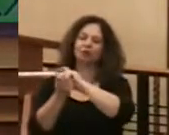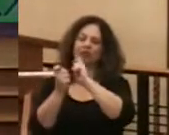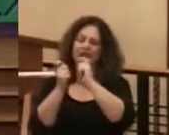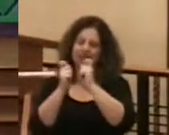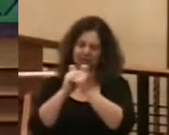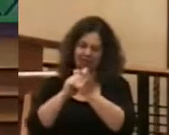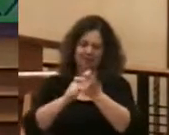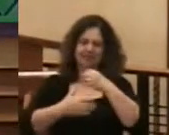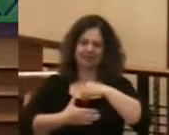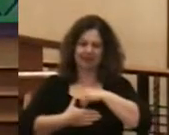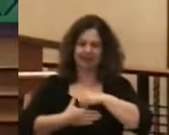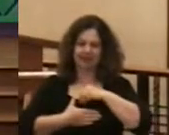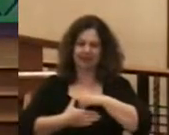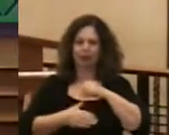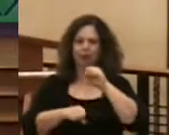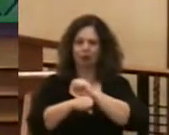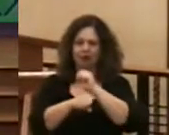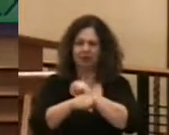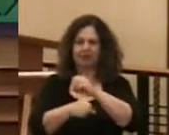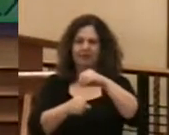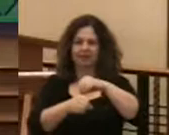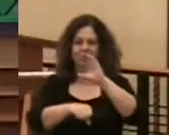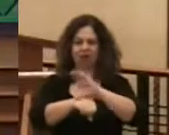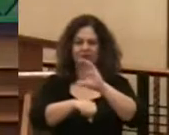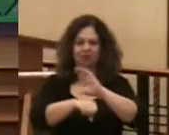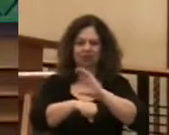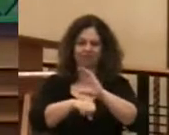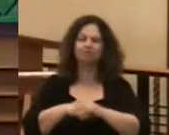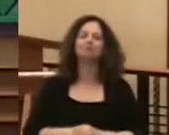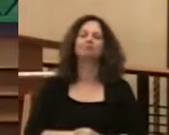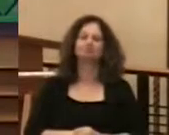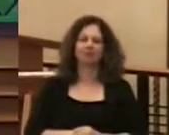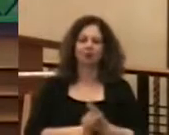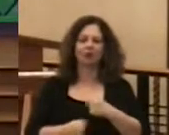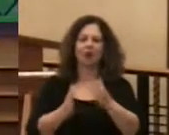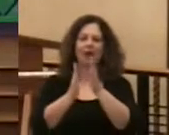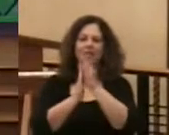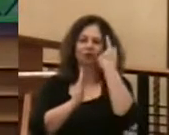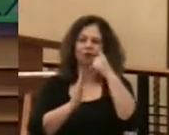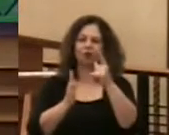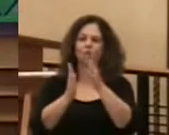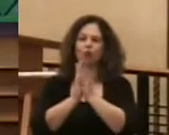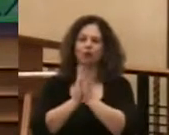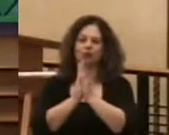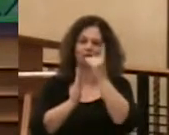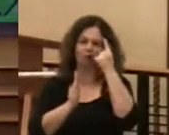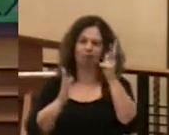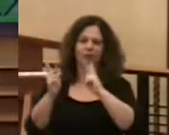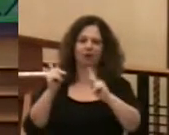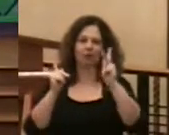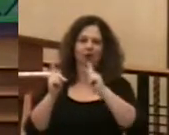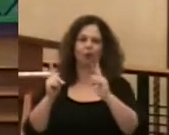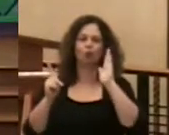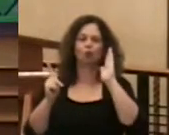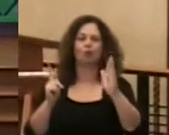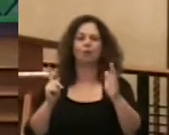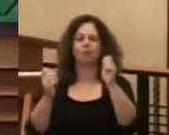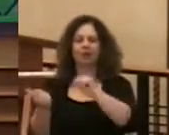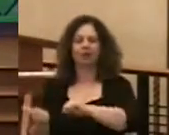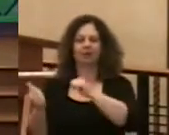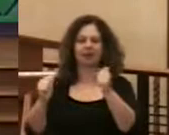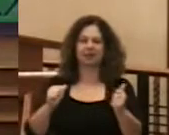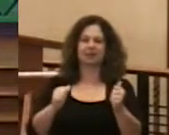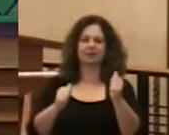the midst of the church, the body of Christ. We will also ask your prayers for those preparing to affirm their baptism next